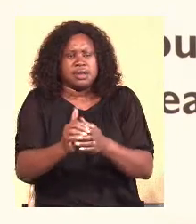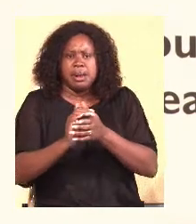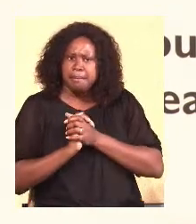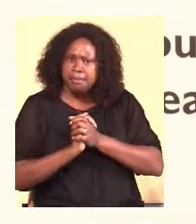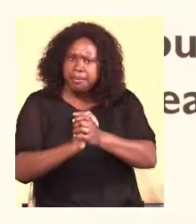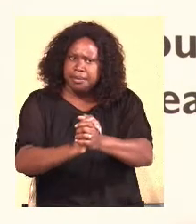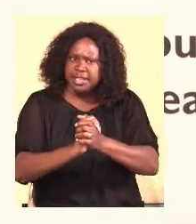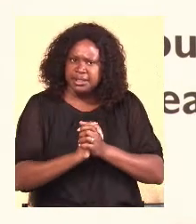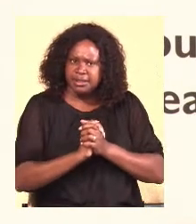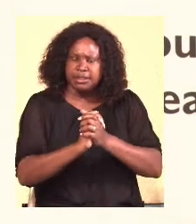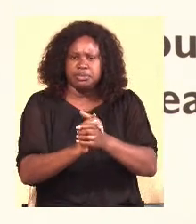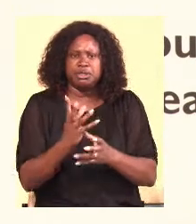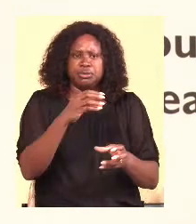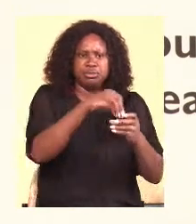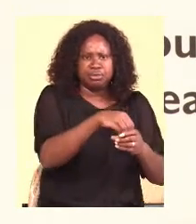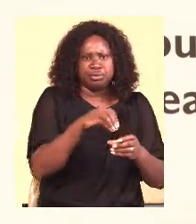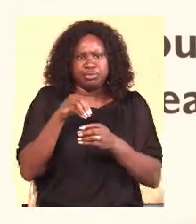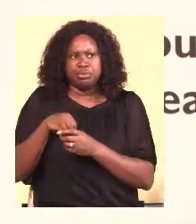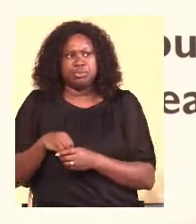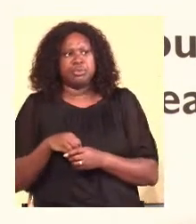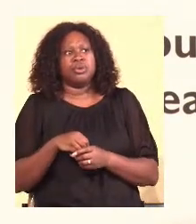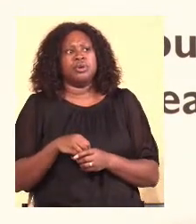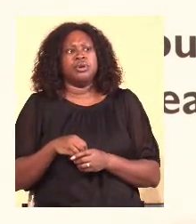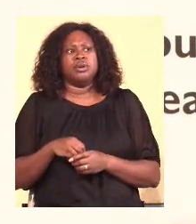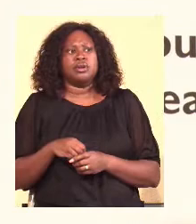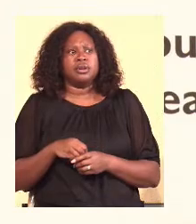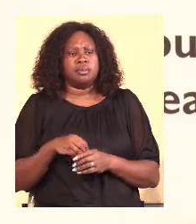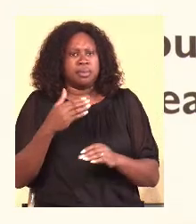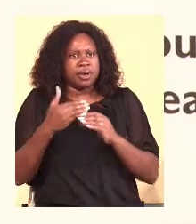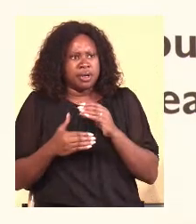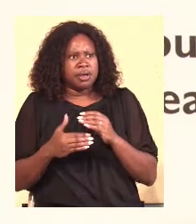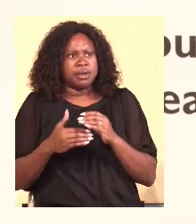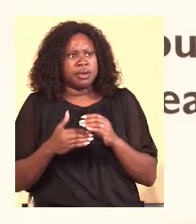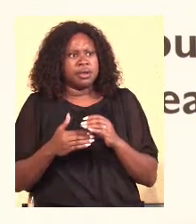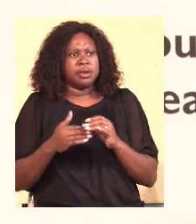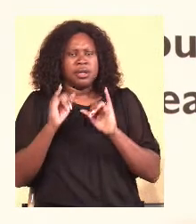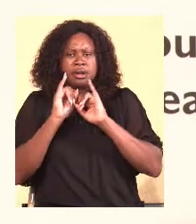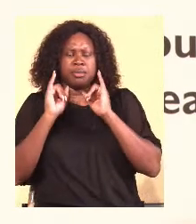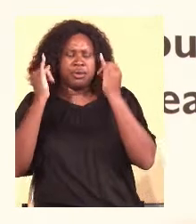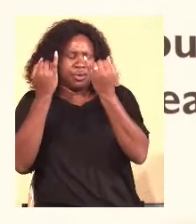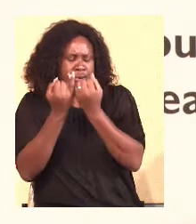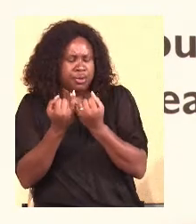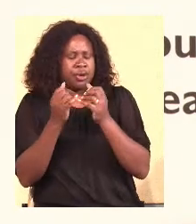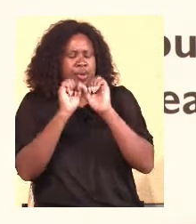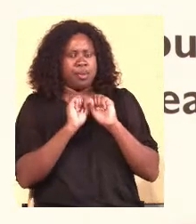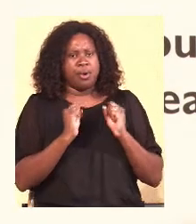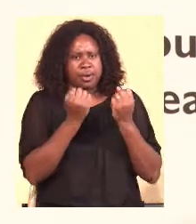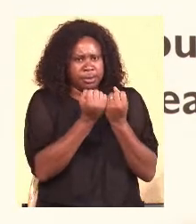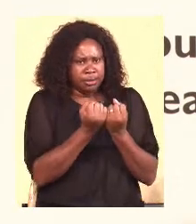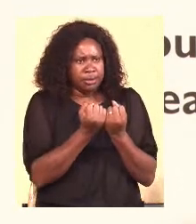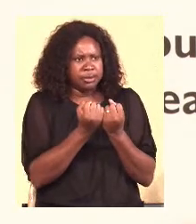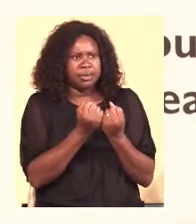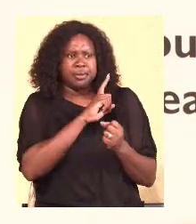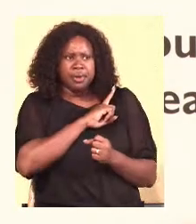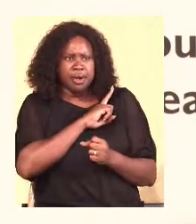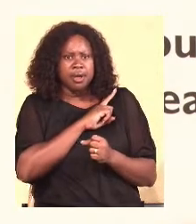partnerships, it facilitates engagements that lead to strong partnerships between and amongst institutions and organizations to ensure that at